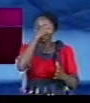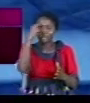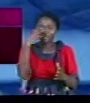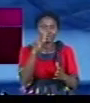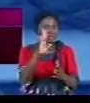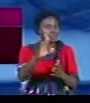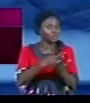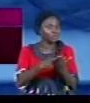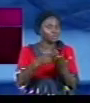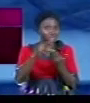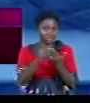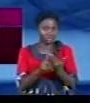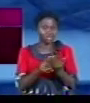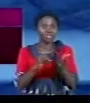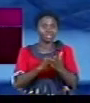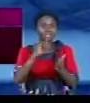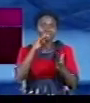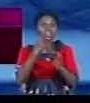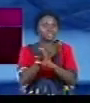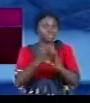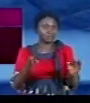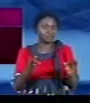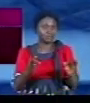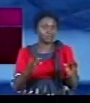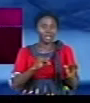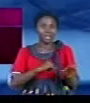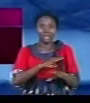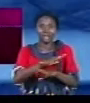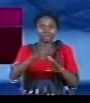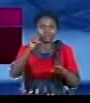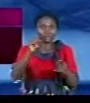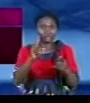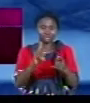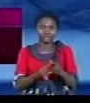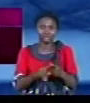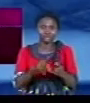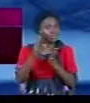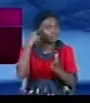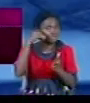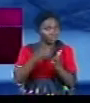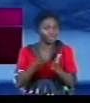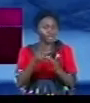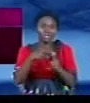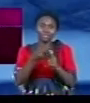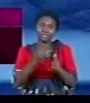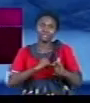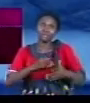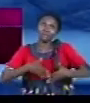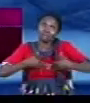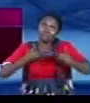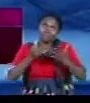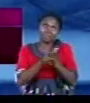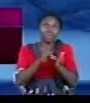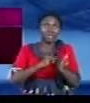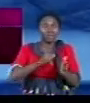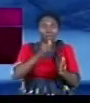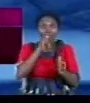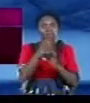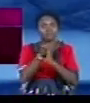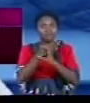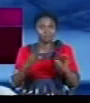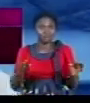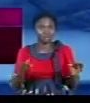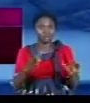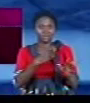is free. I don't need to pay for it. So I looked at it and said, I am free. And before I knew it, before the introduction to say the